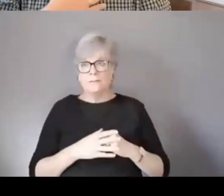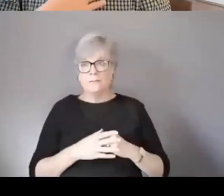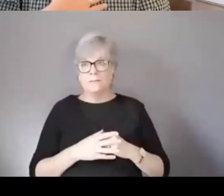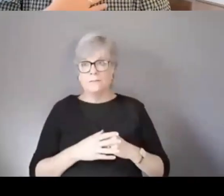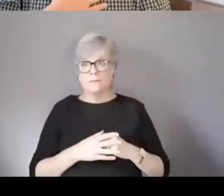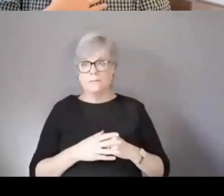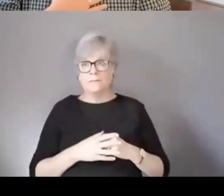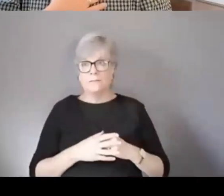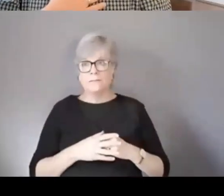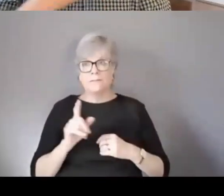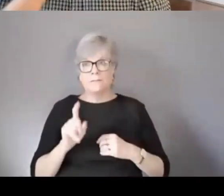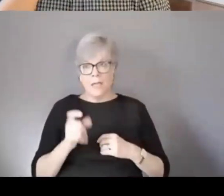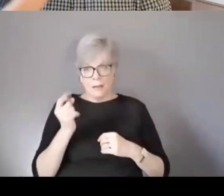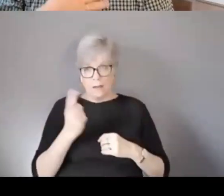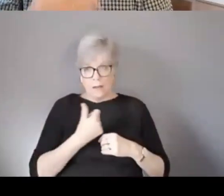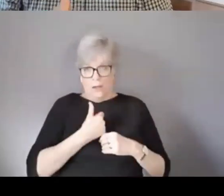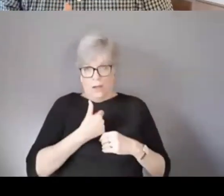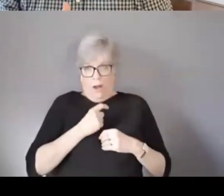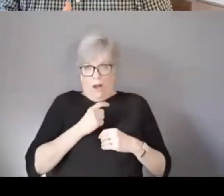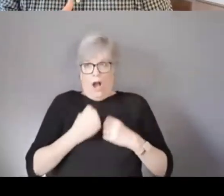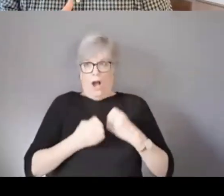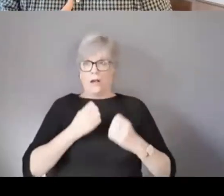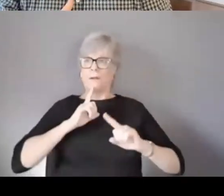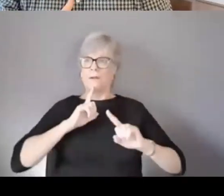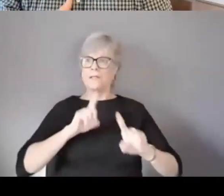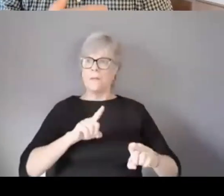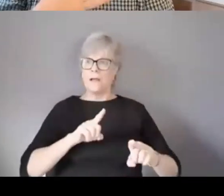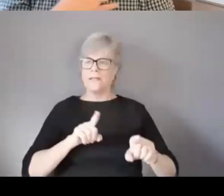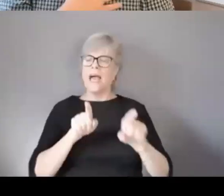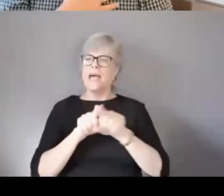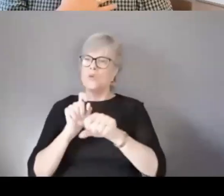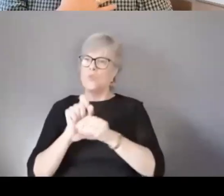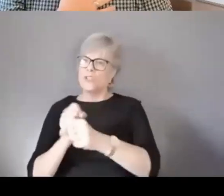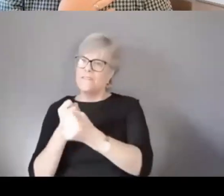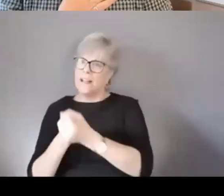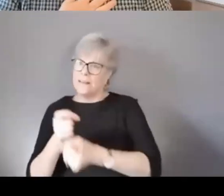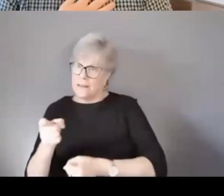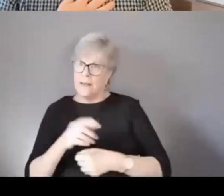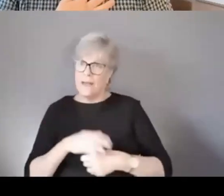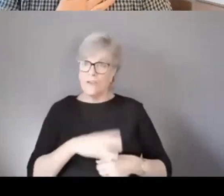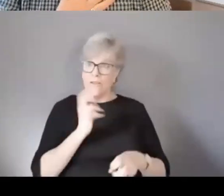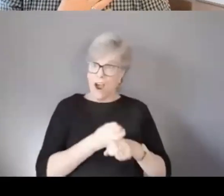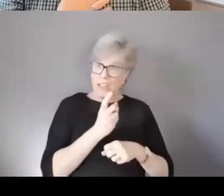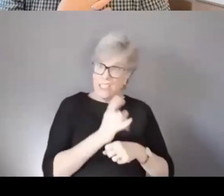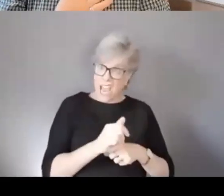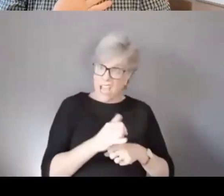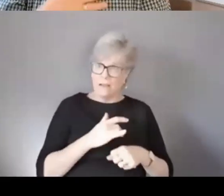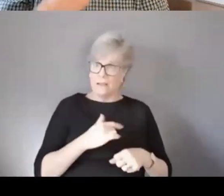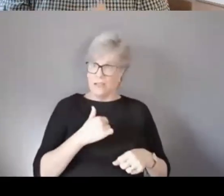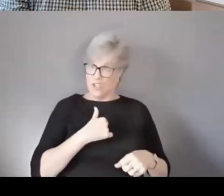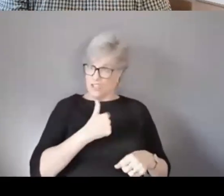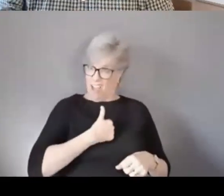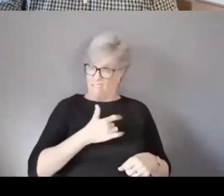You need to understand your own emotional response as you work to validate someone. Right? So if you're having a tough day, if you're feeling angry or anxious